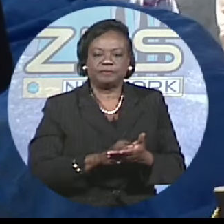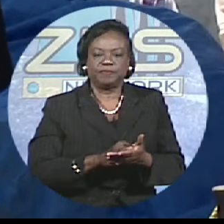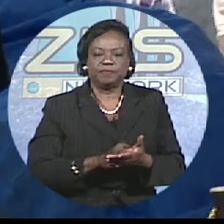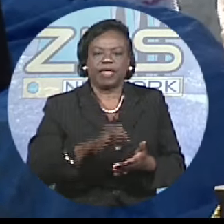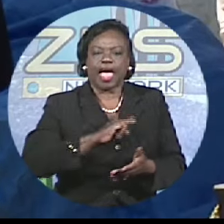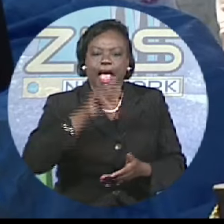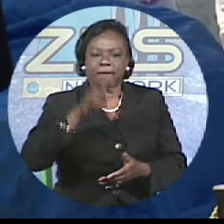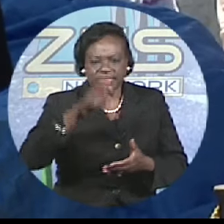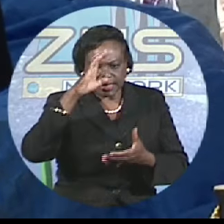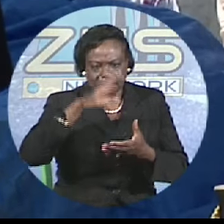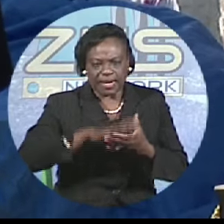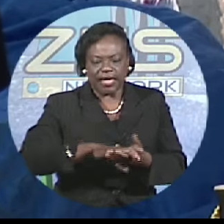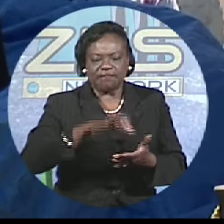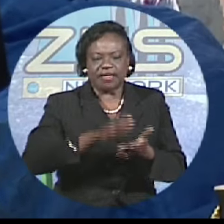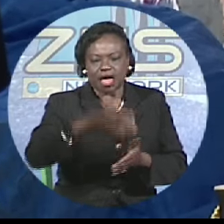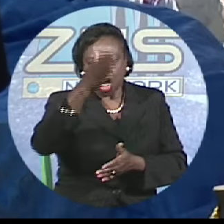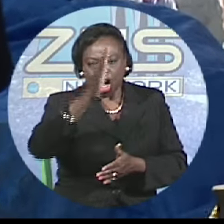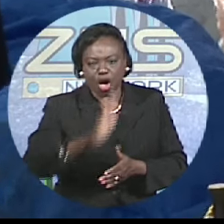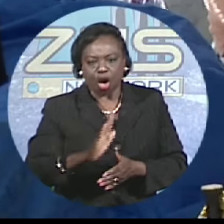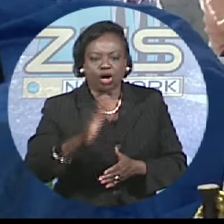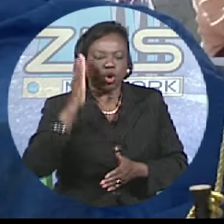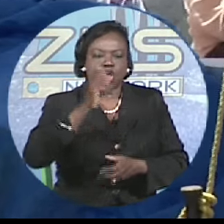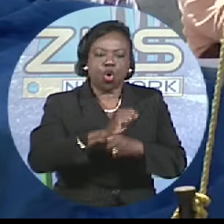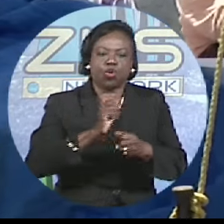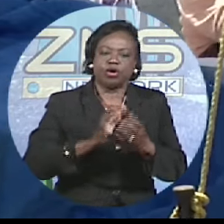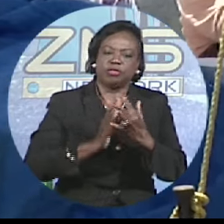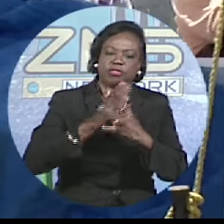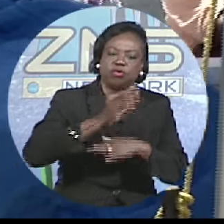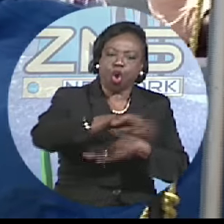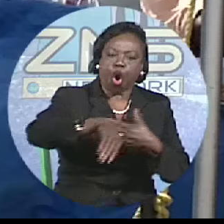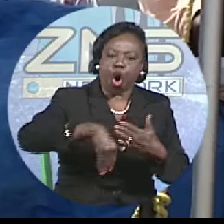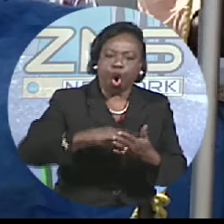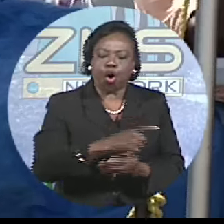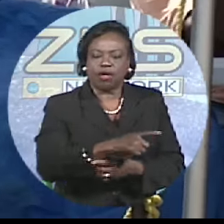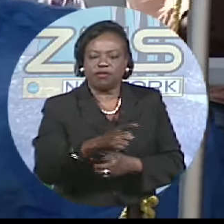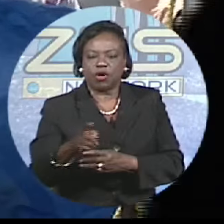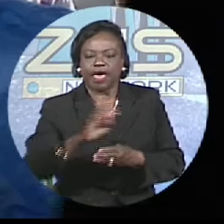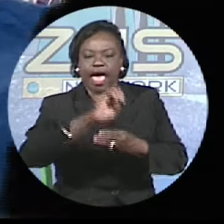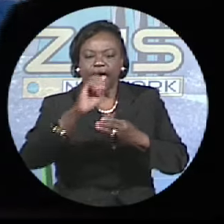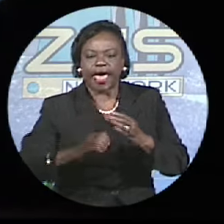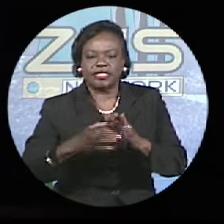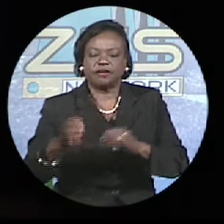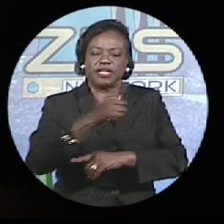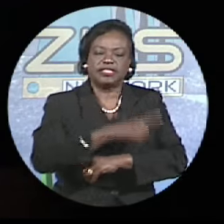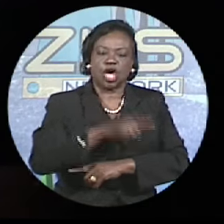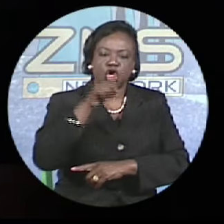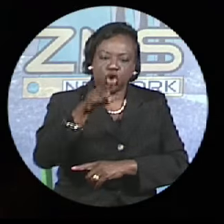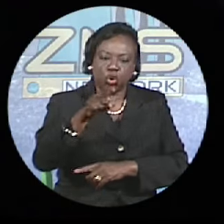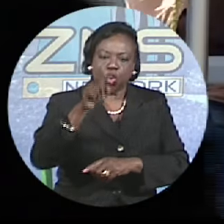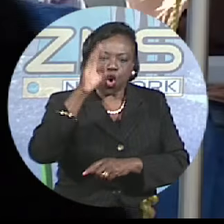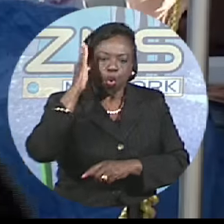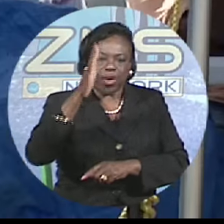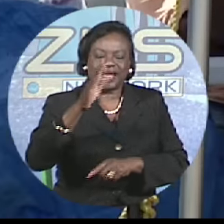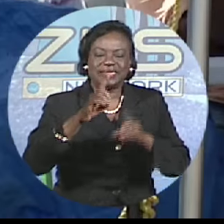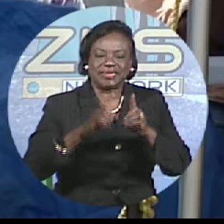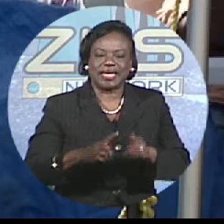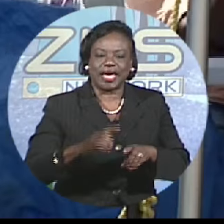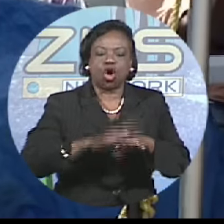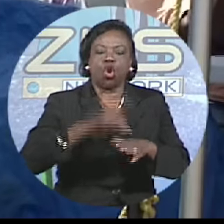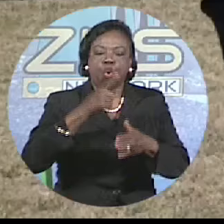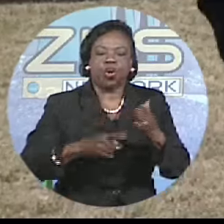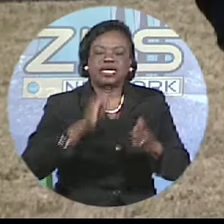have to believe that He will work through all of you. And at the end of the day, you will decide on what is